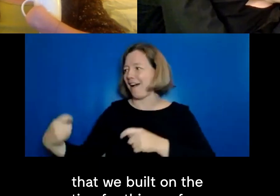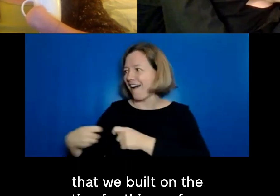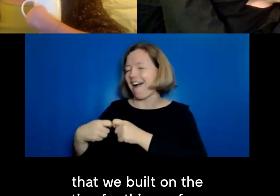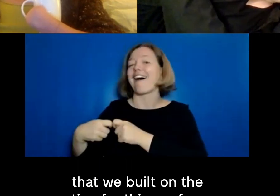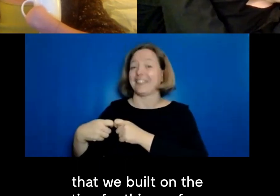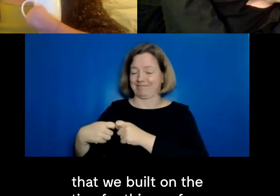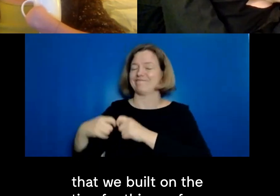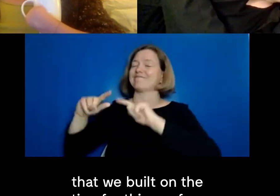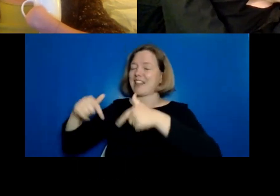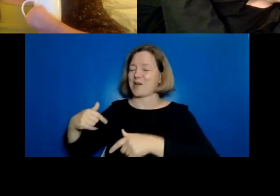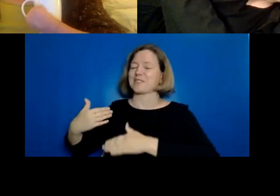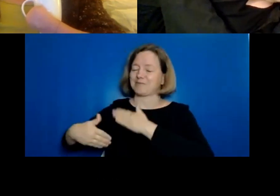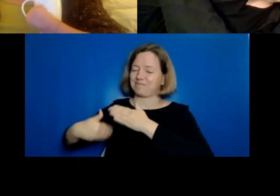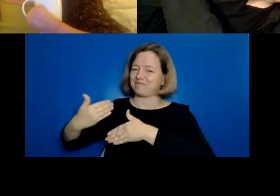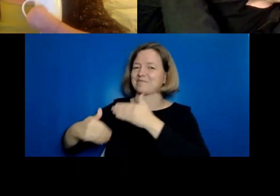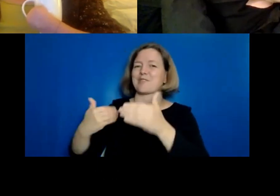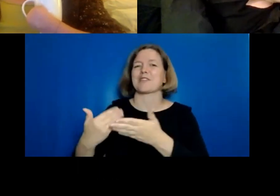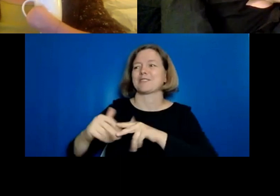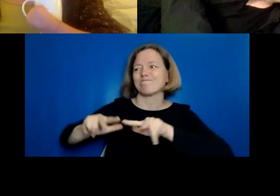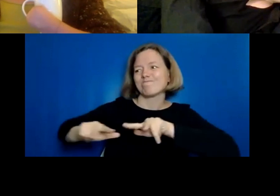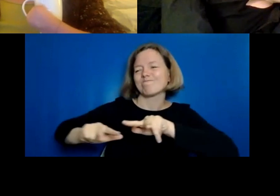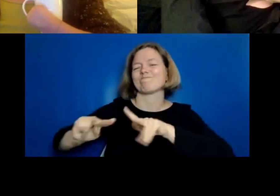for this conference.